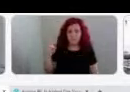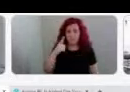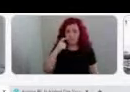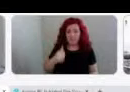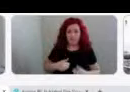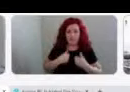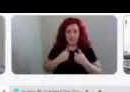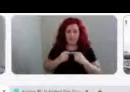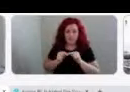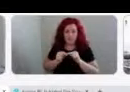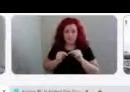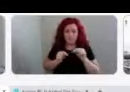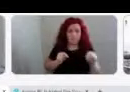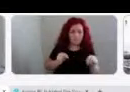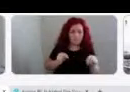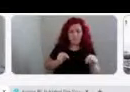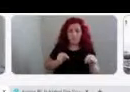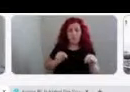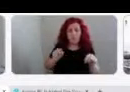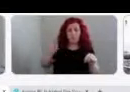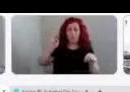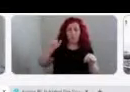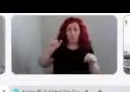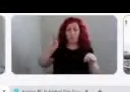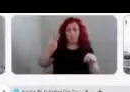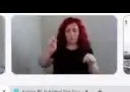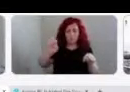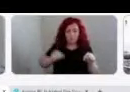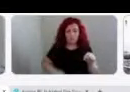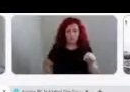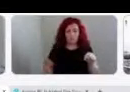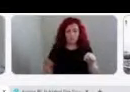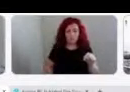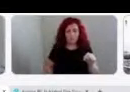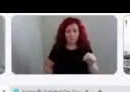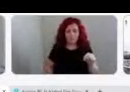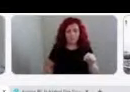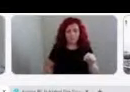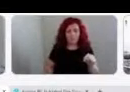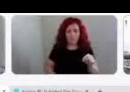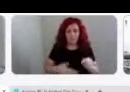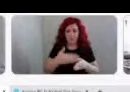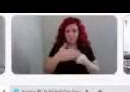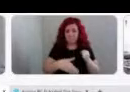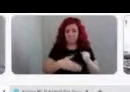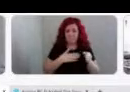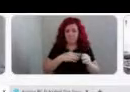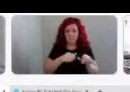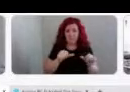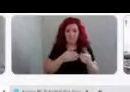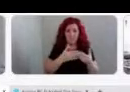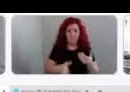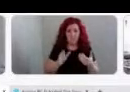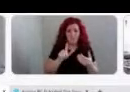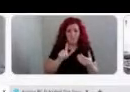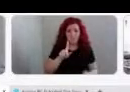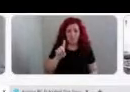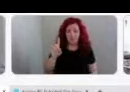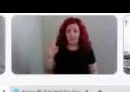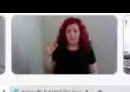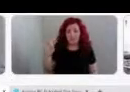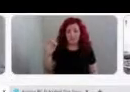side of northern avenue a spar of ld 17 cuts off my area from the rest of ld 18.